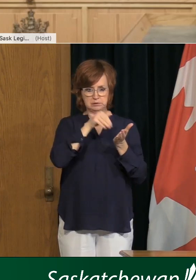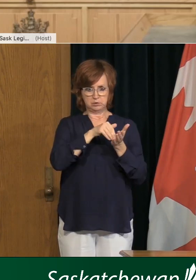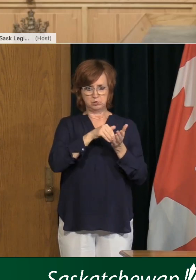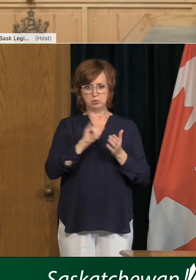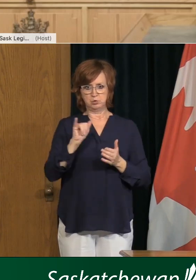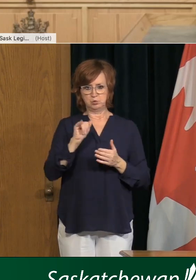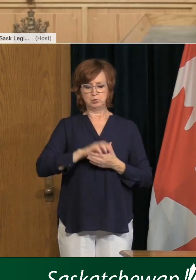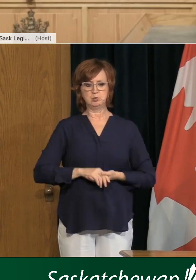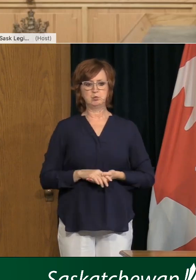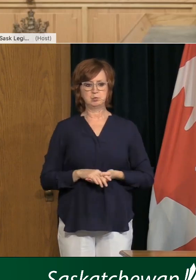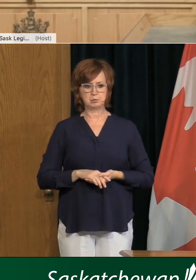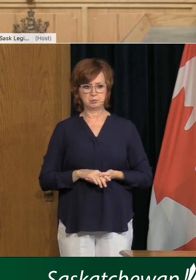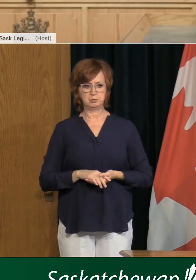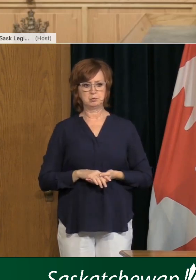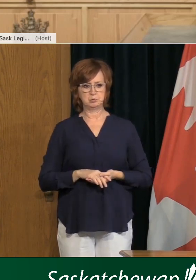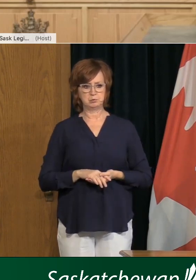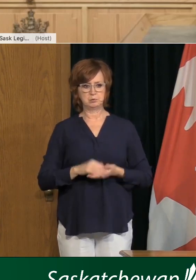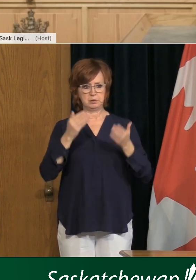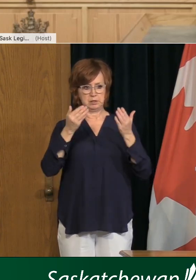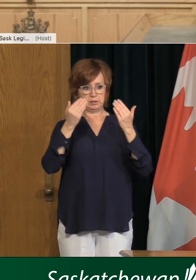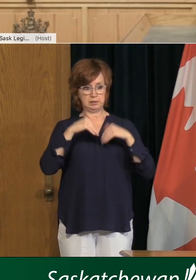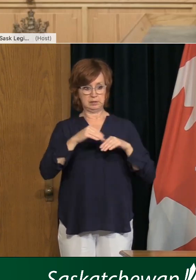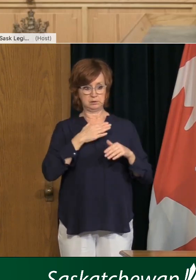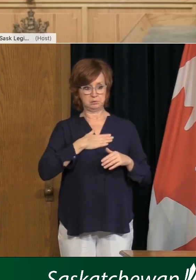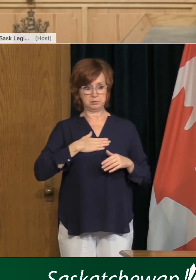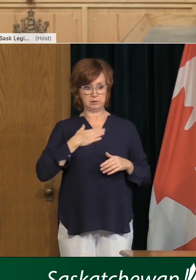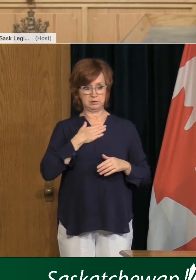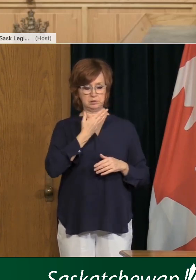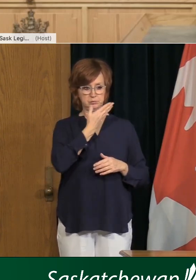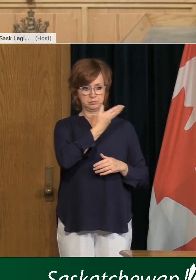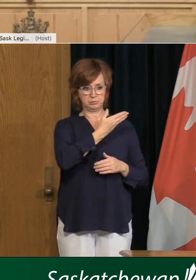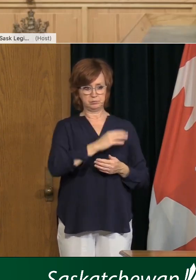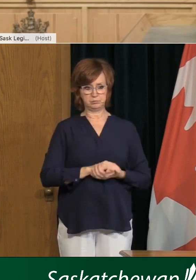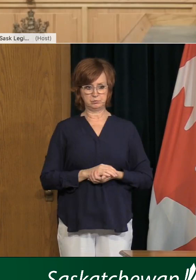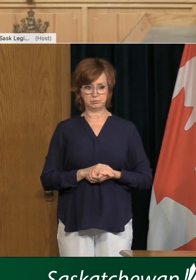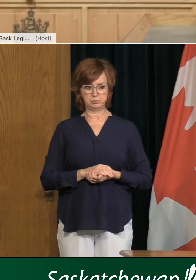well. Next slide, please.